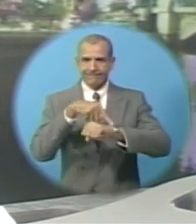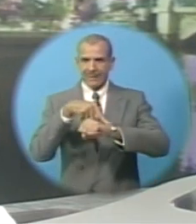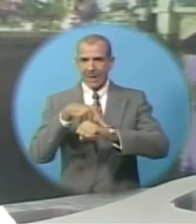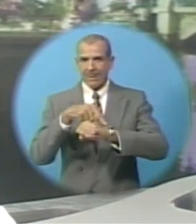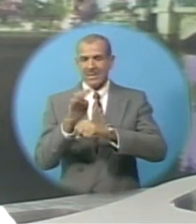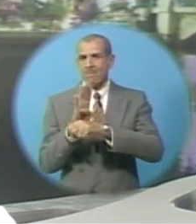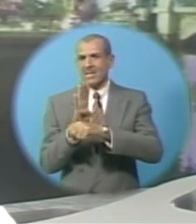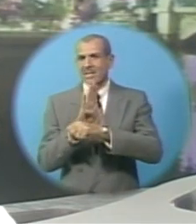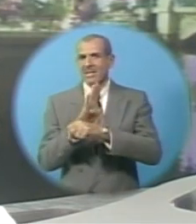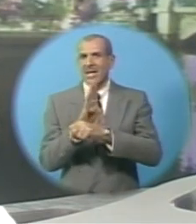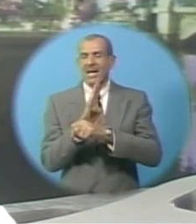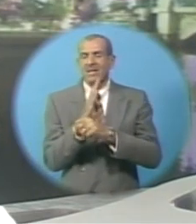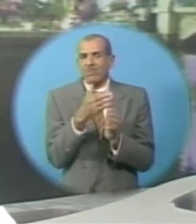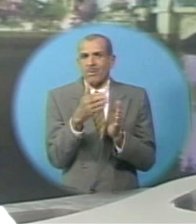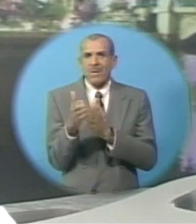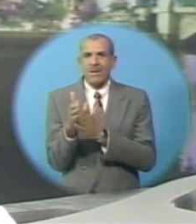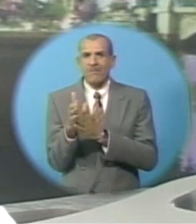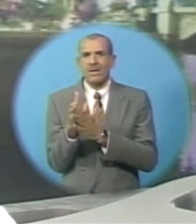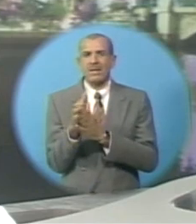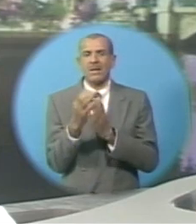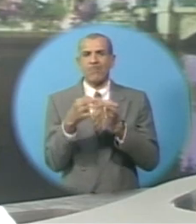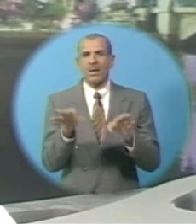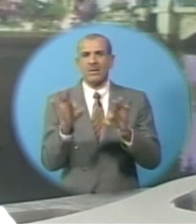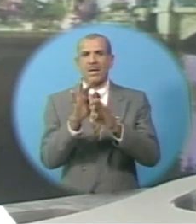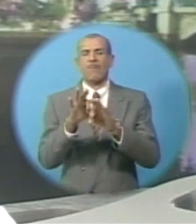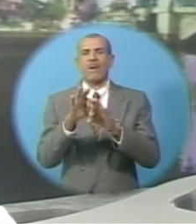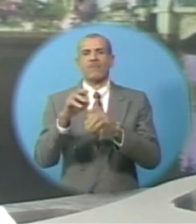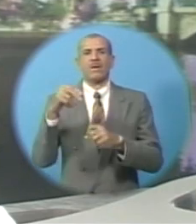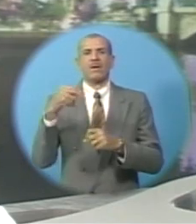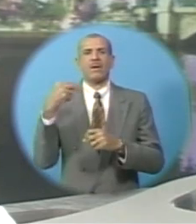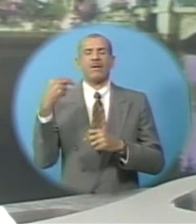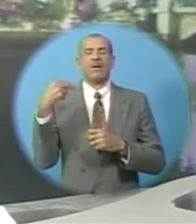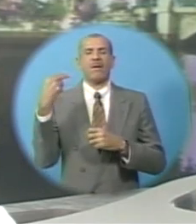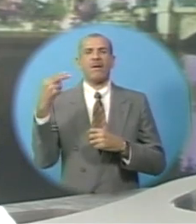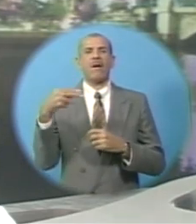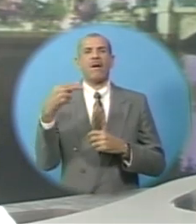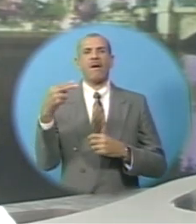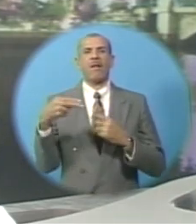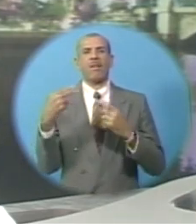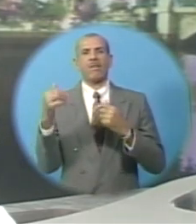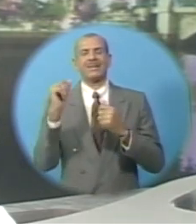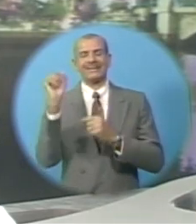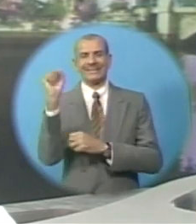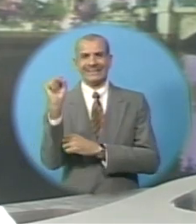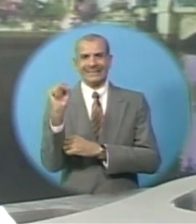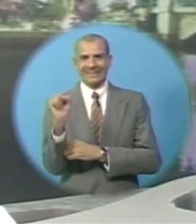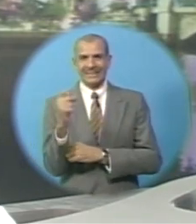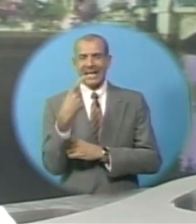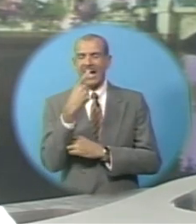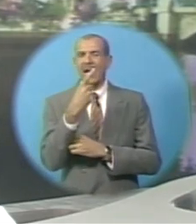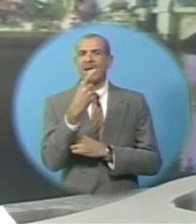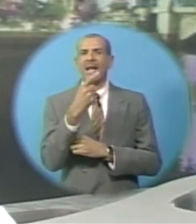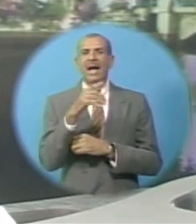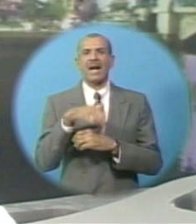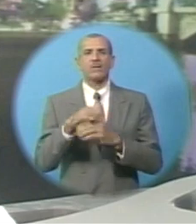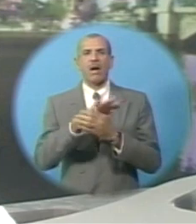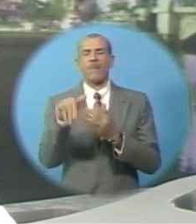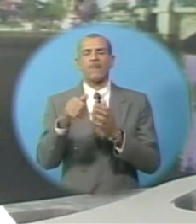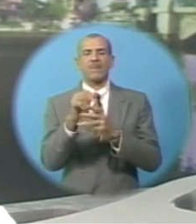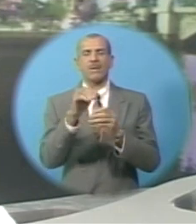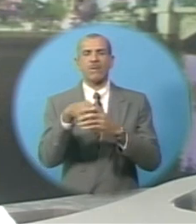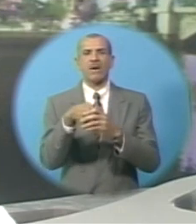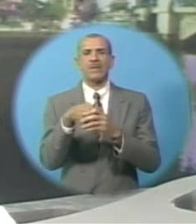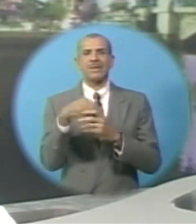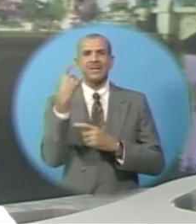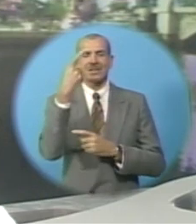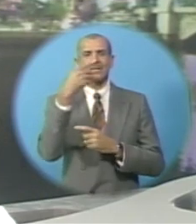businesses are currently gearing up for the critical holiday period. The Chamber has therefore called on all parties involved to consider the greater good